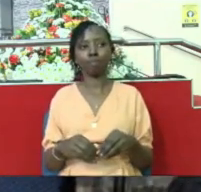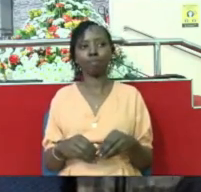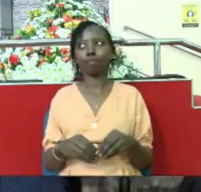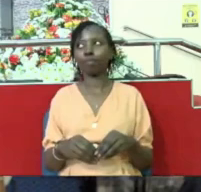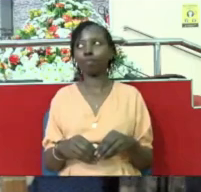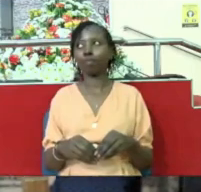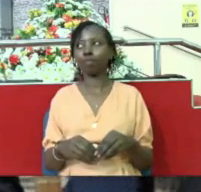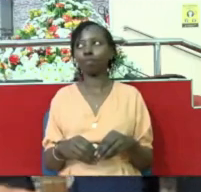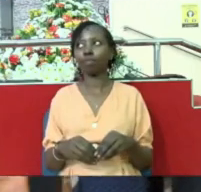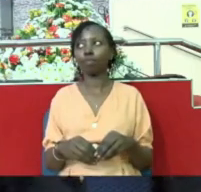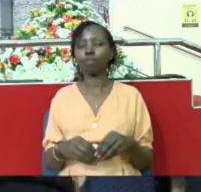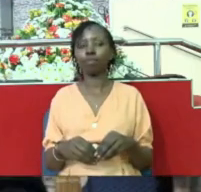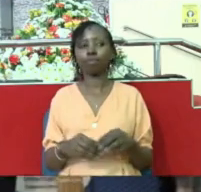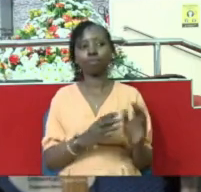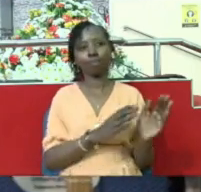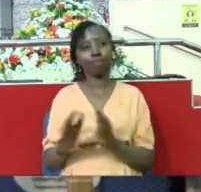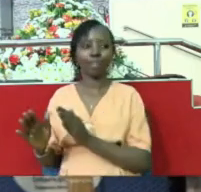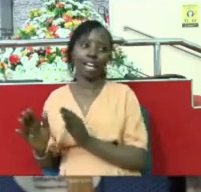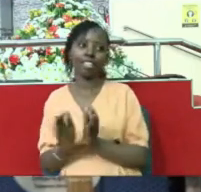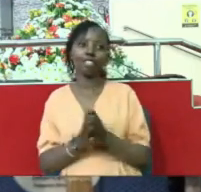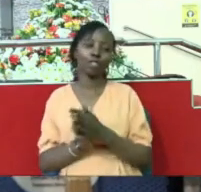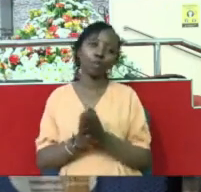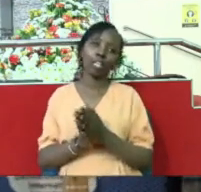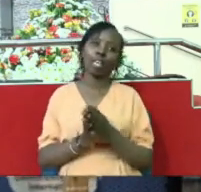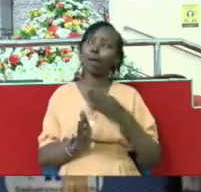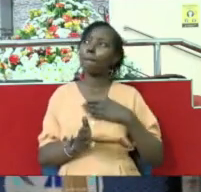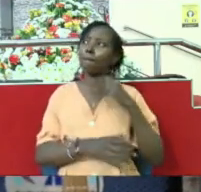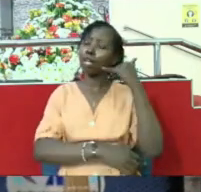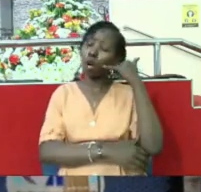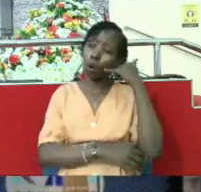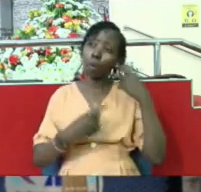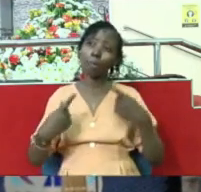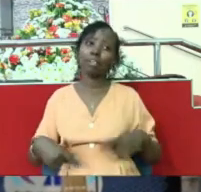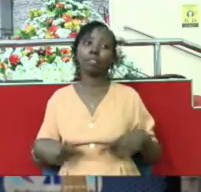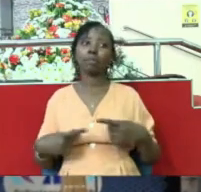give. I called someone. Zinikupa ushuhuda mwingine. Nikapigia mtu. Let me give you another testimony.